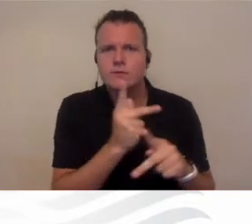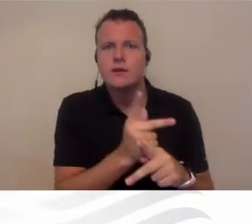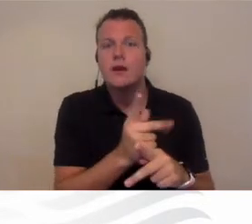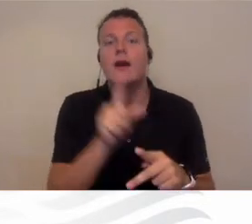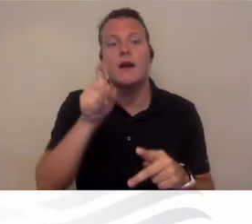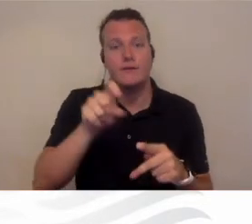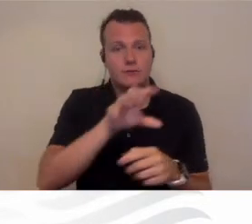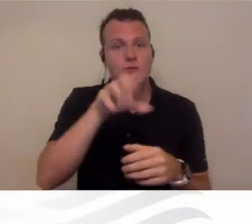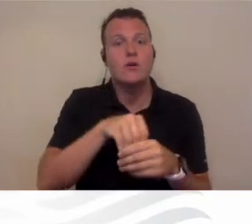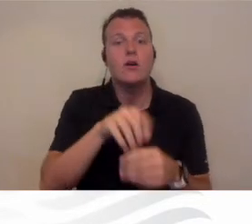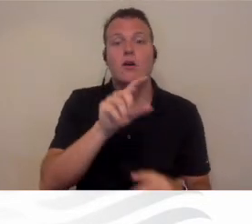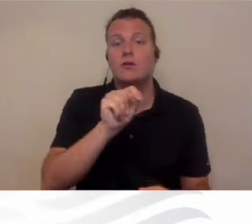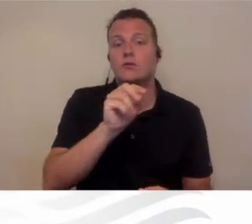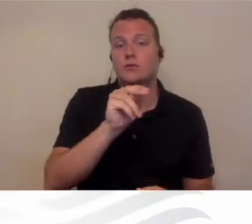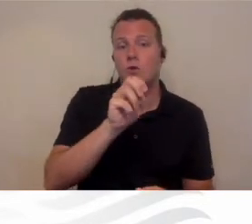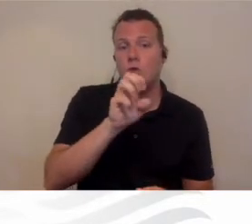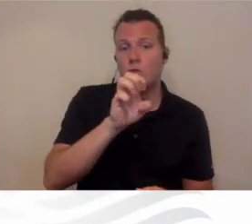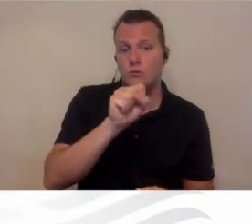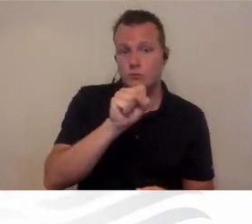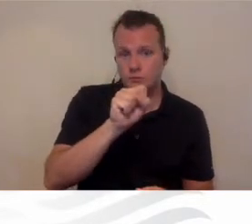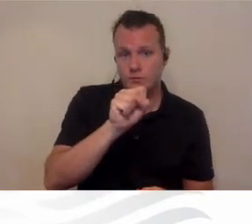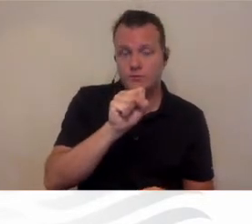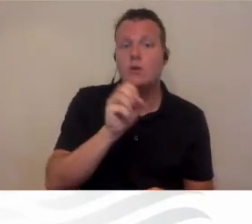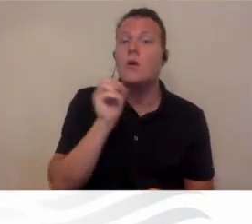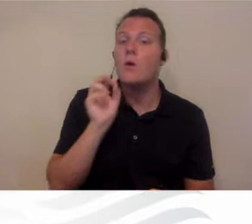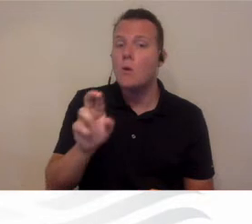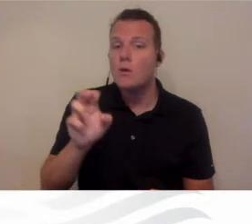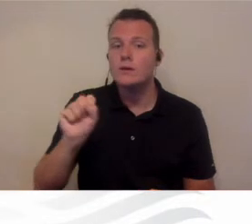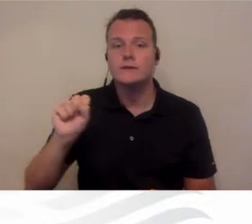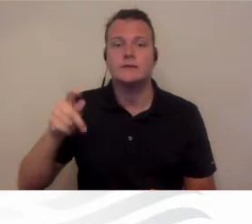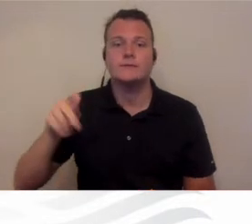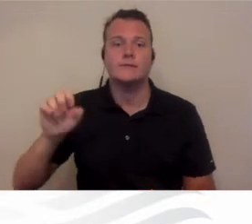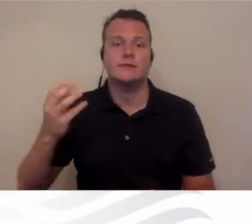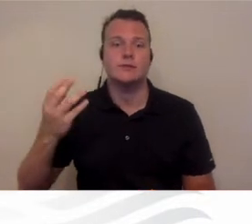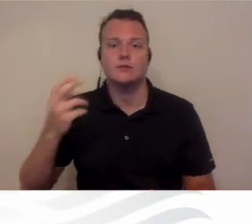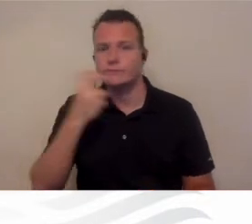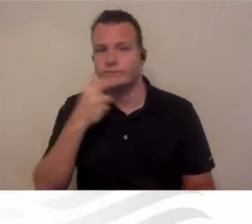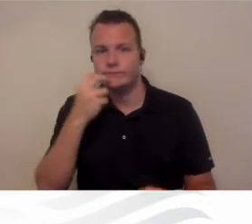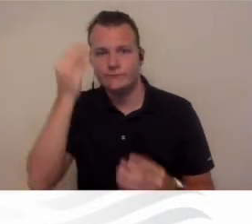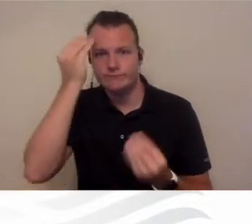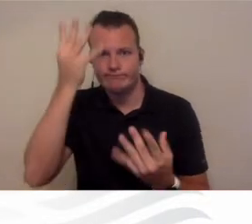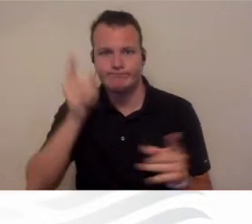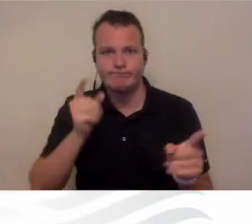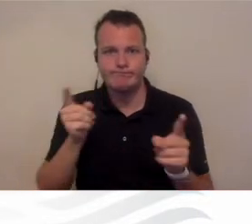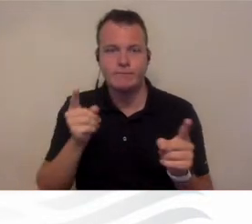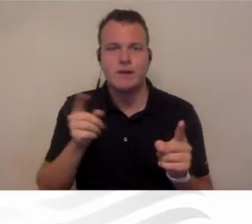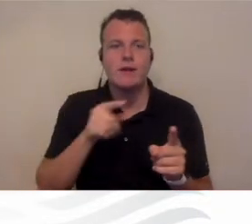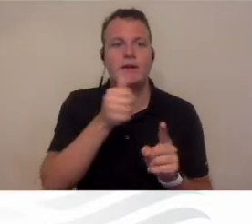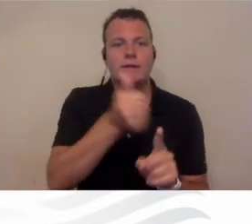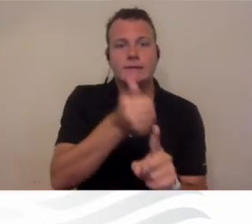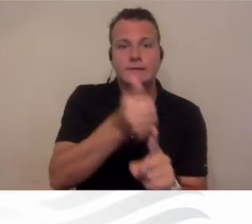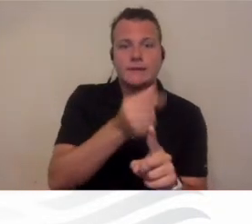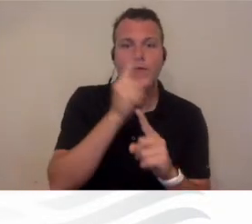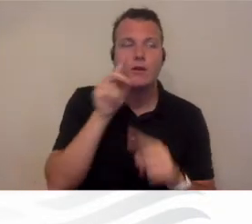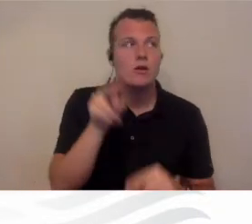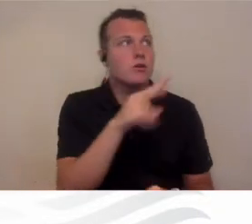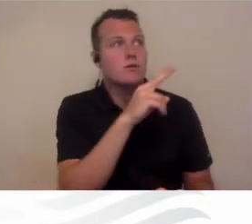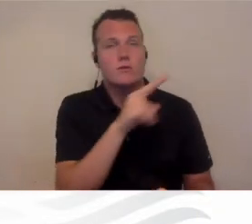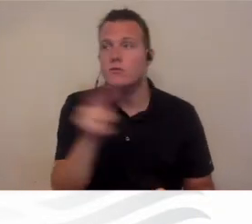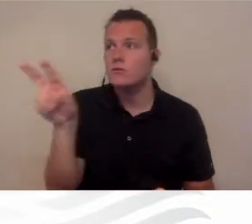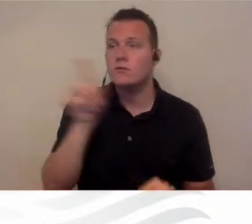tone information or speech information, them looking and responding to whatever the visual reinforcement